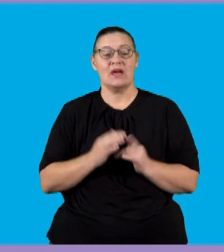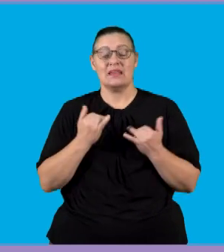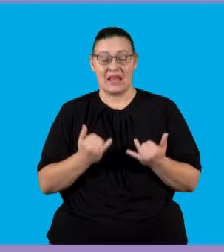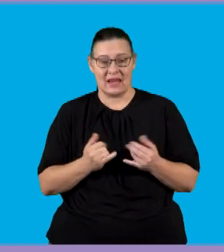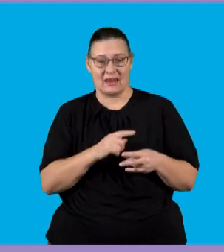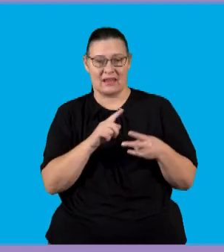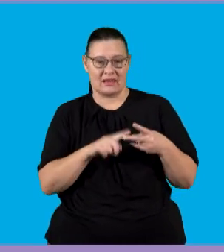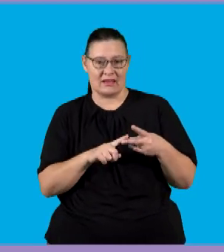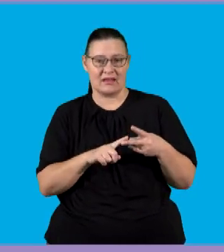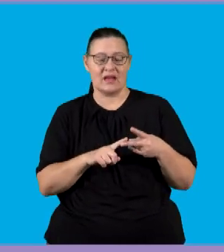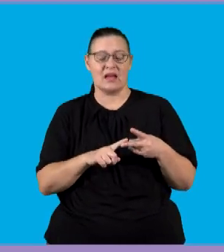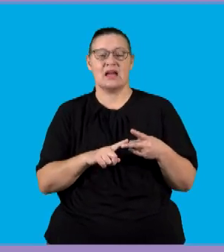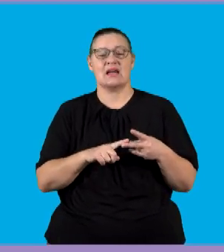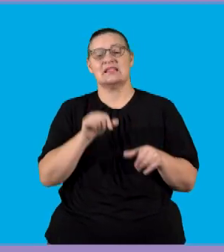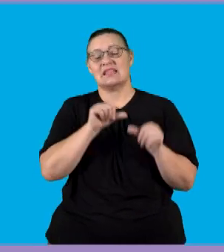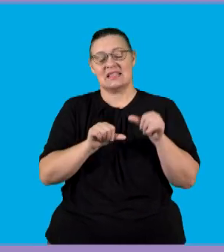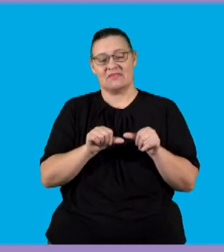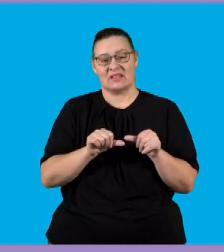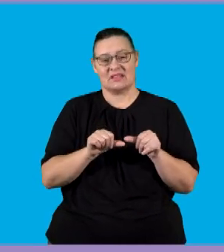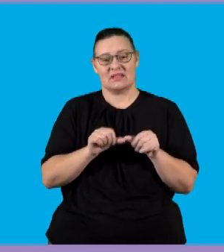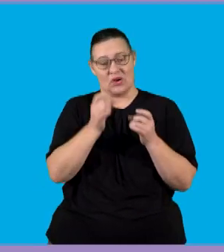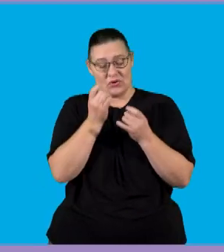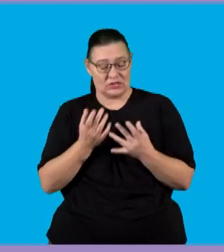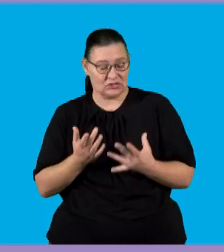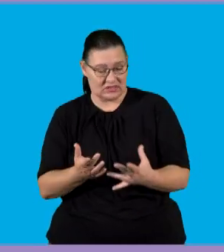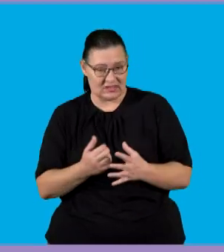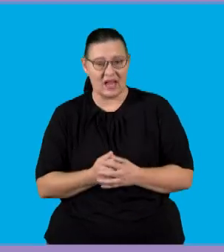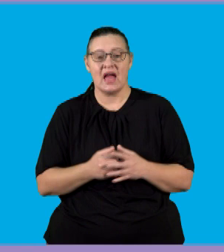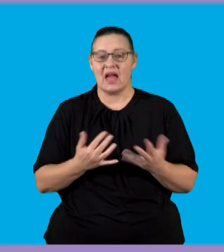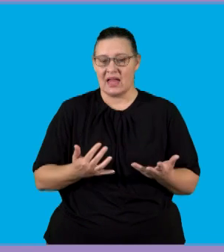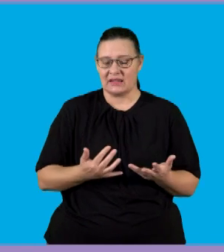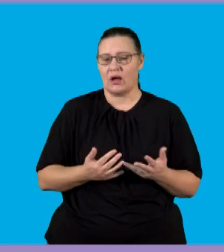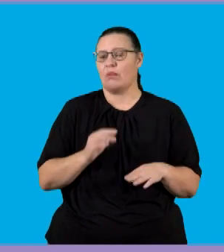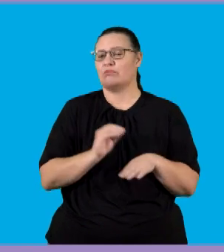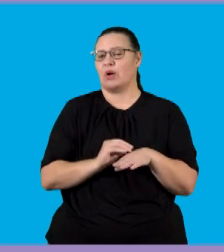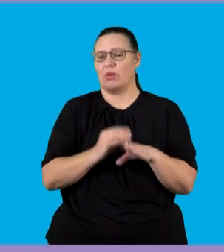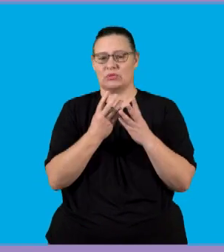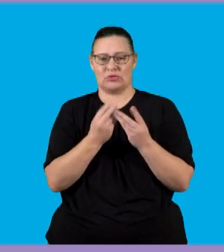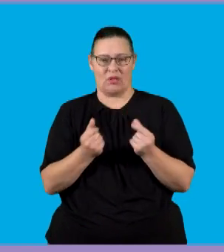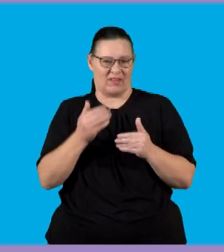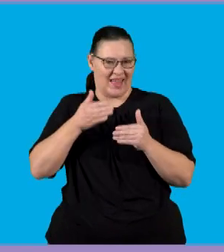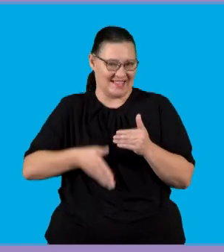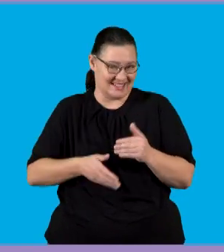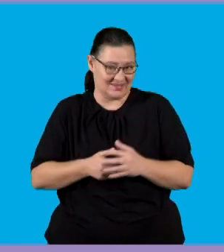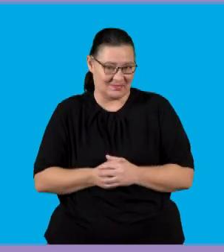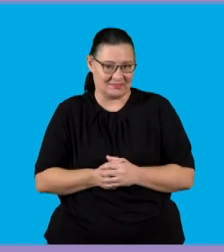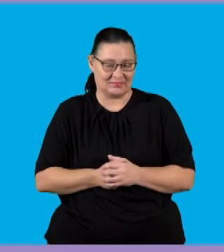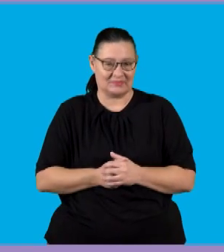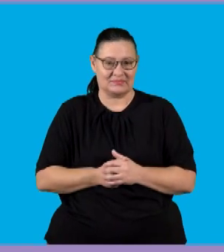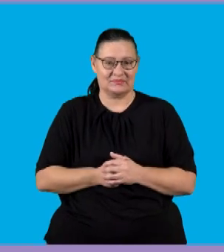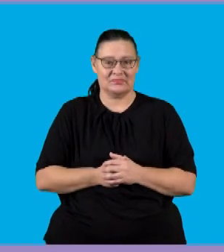we are going to be working with scientific notation. And then lastly, we are going to end off with some problem solving.